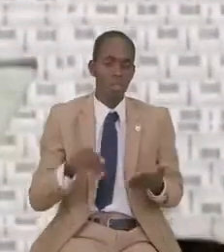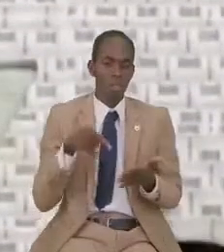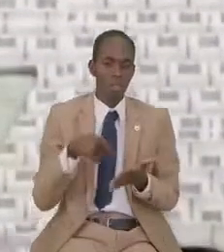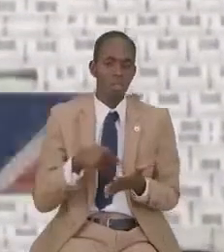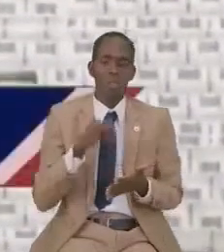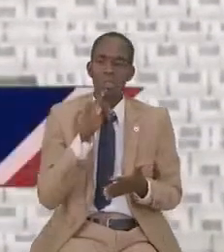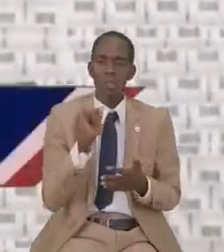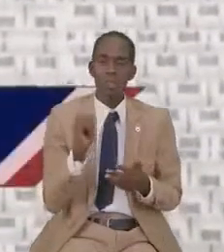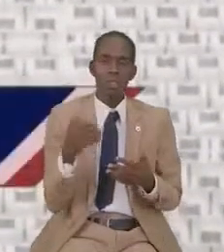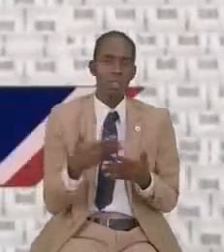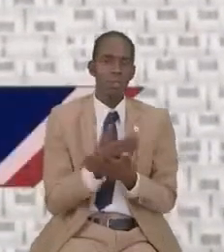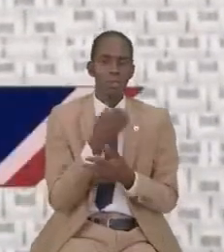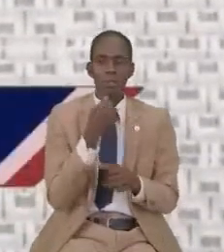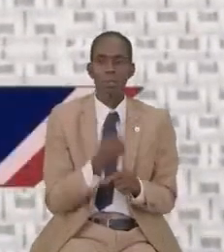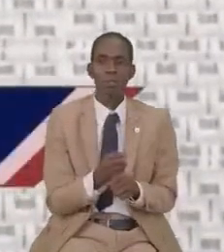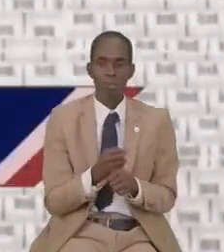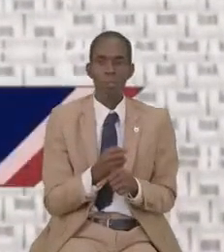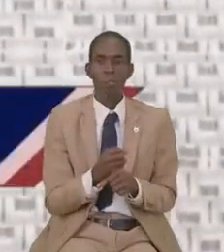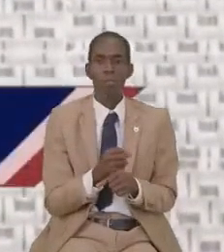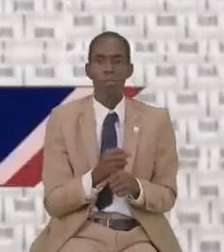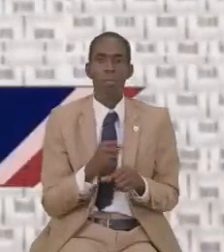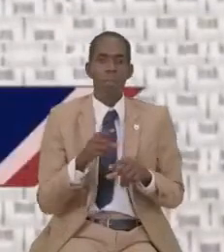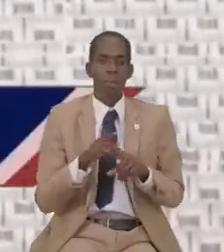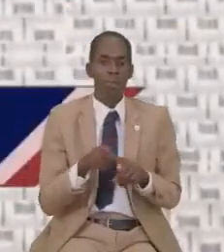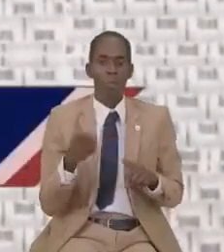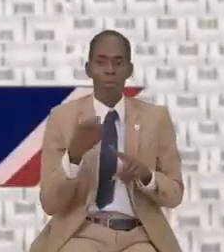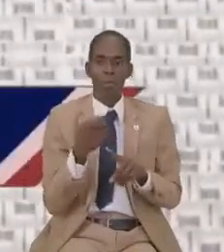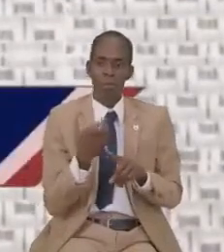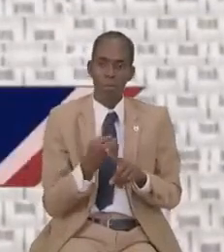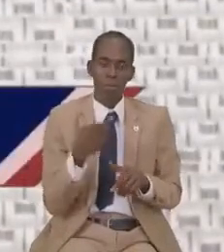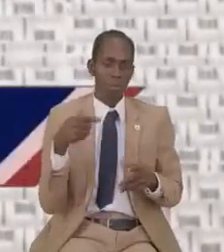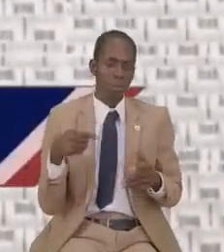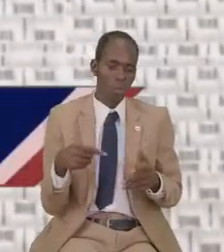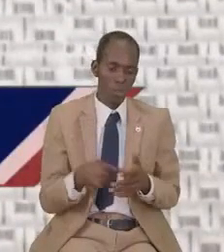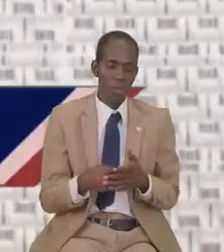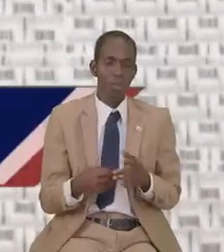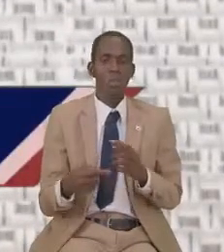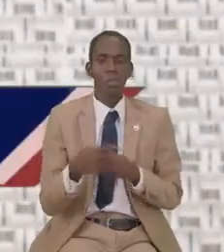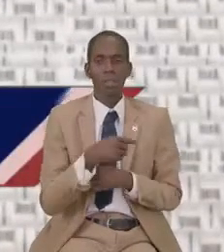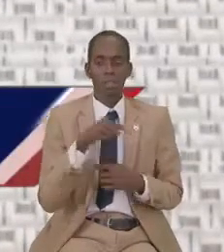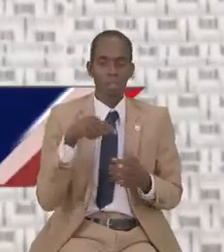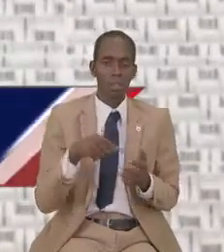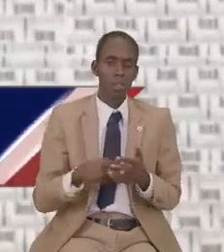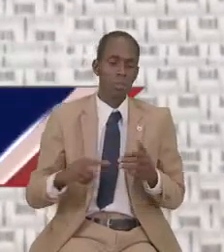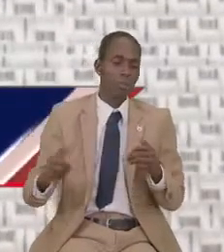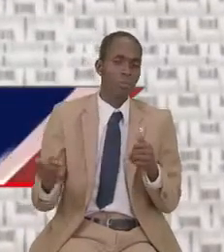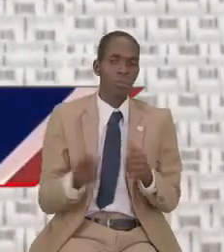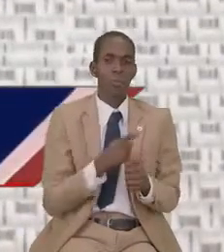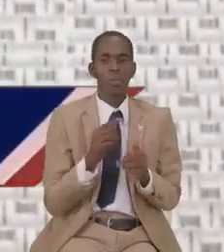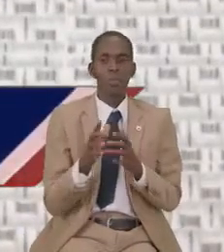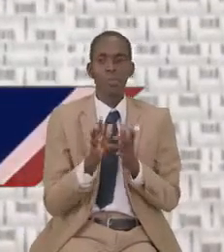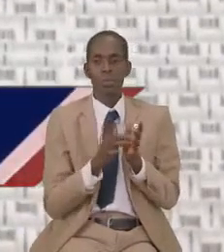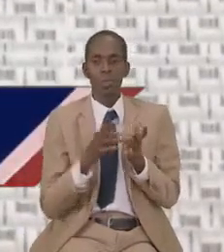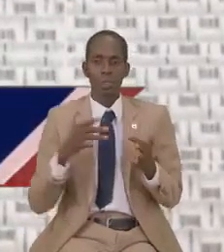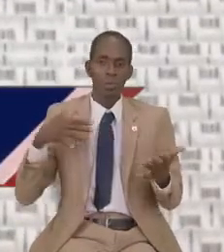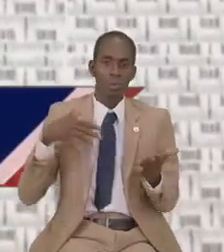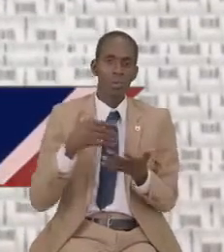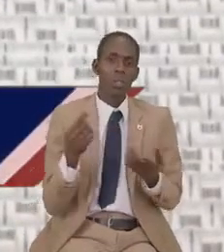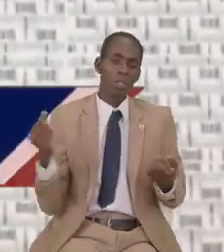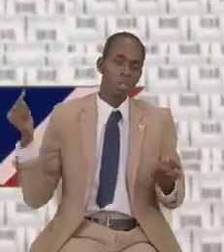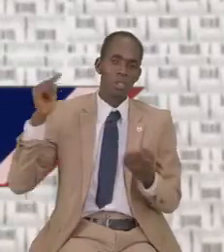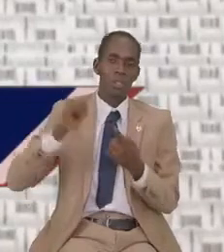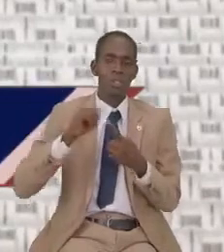year. That from this day, this first Bible study, to the end of your